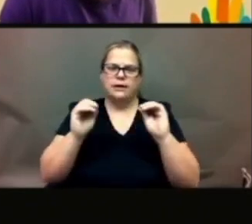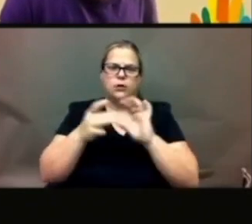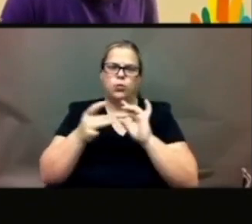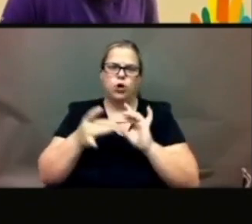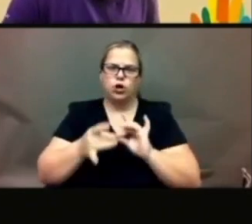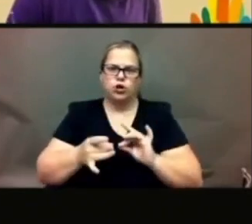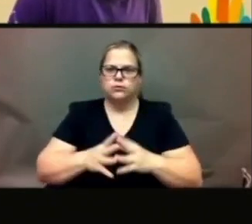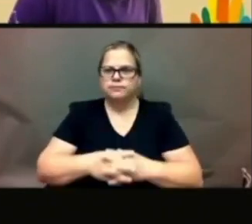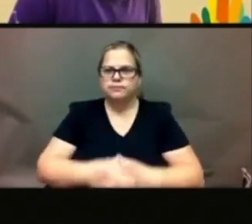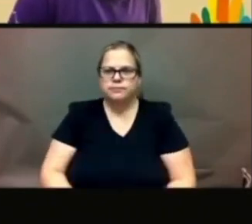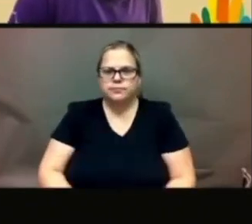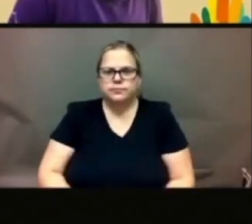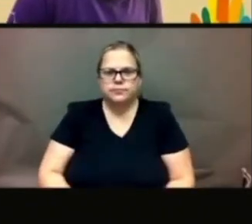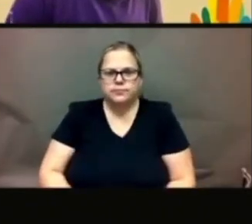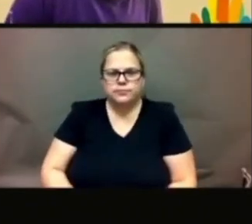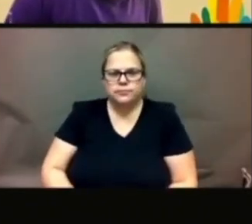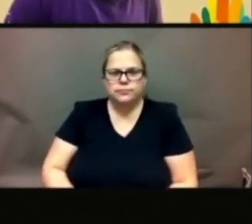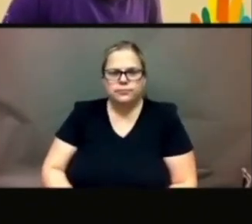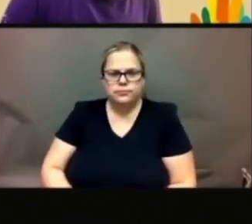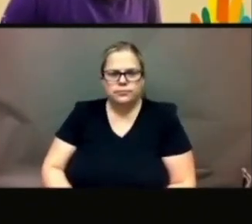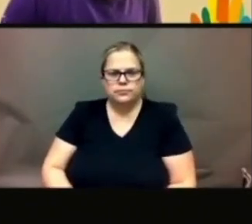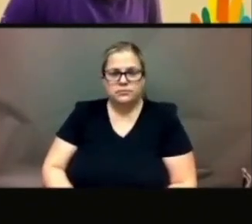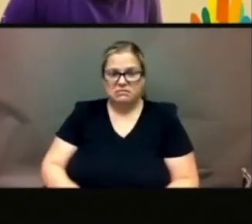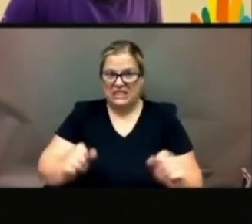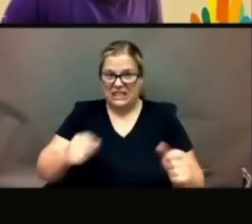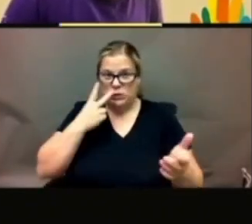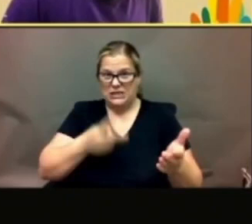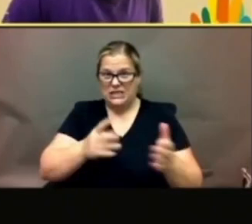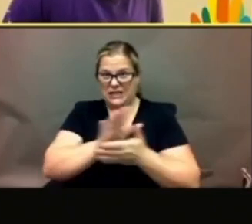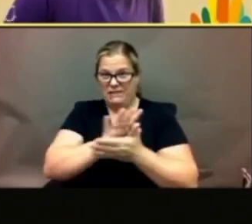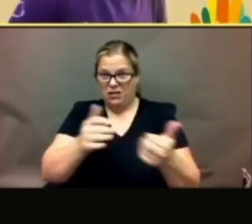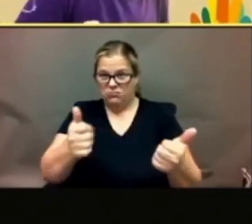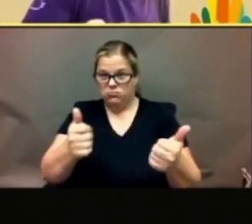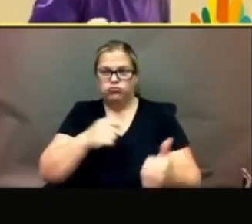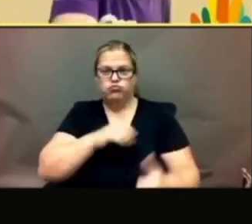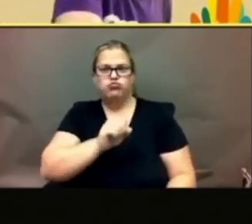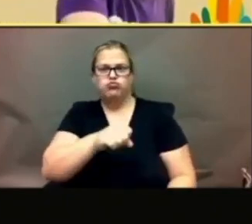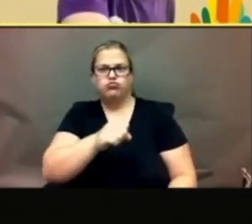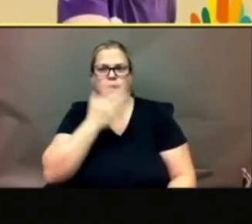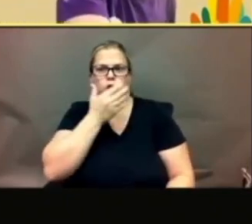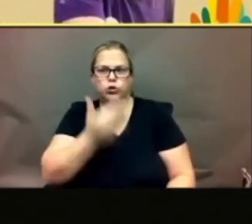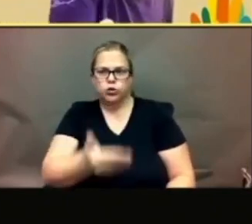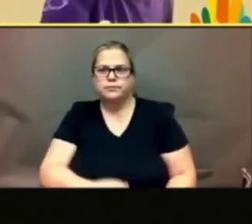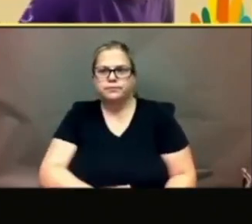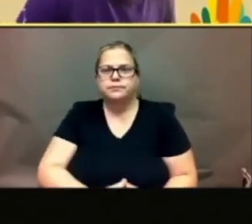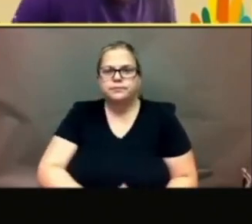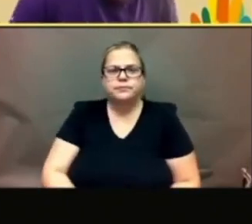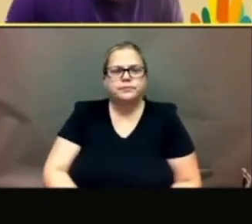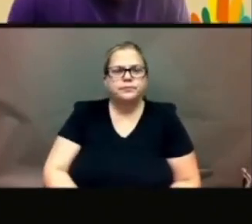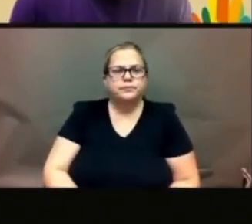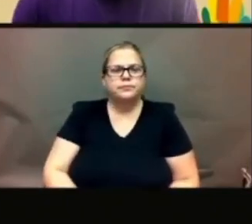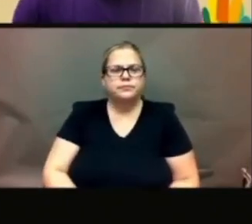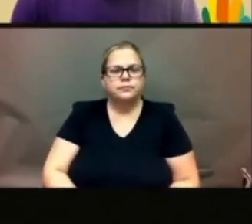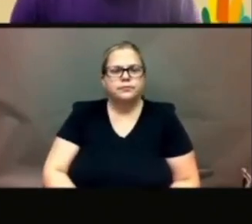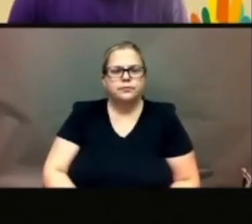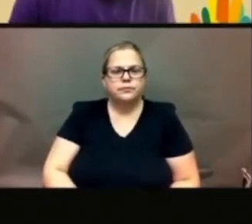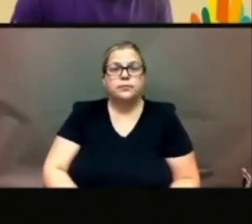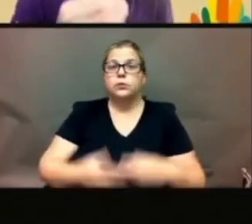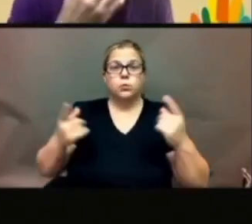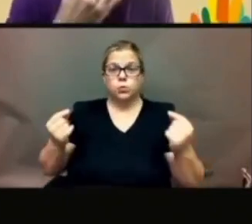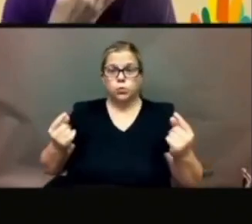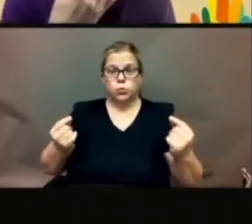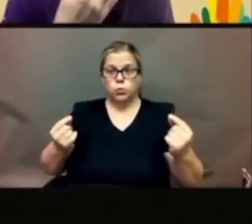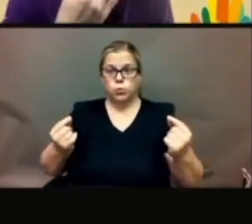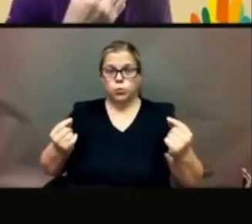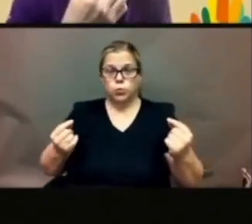have talking. Can everyone see the video? Can you see it? That looks good, thanks. Okay. So what you can do